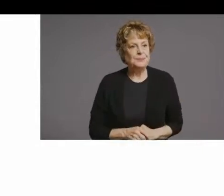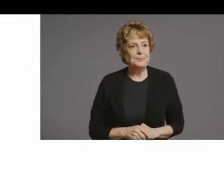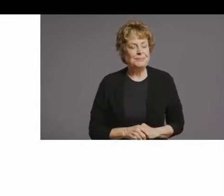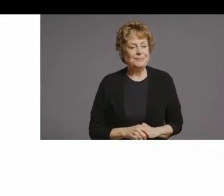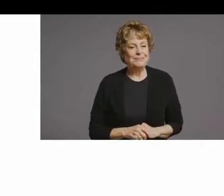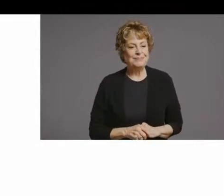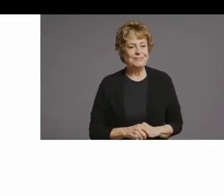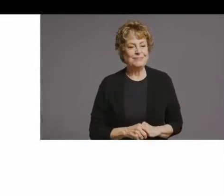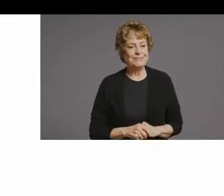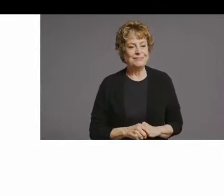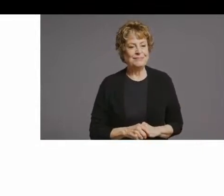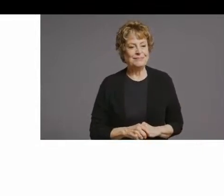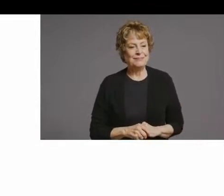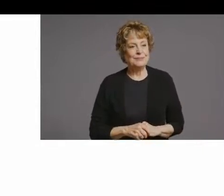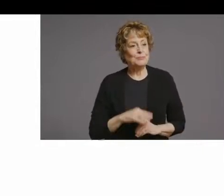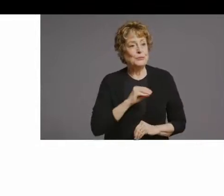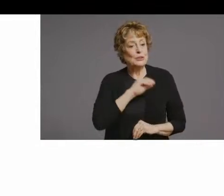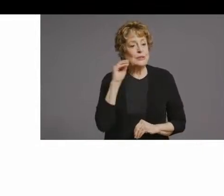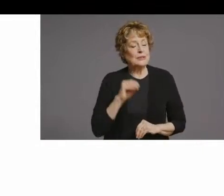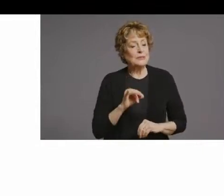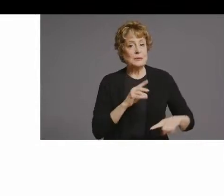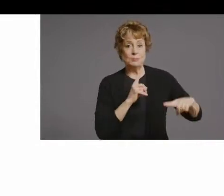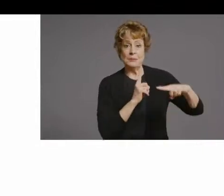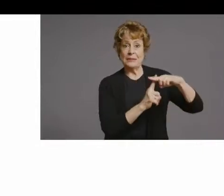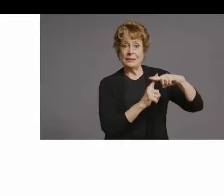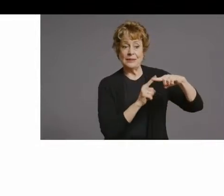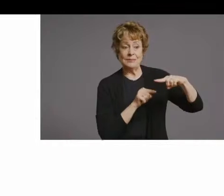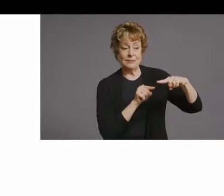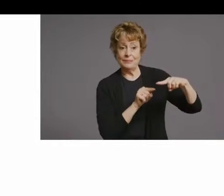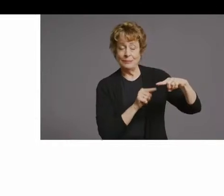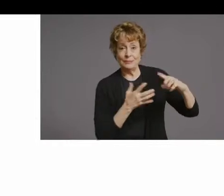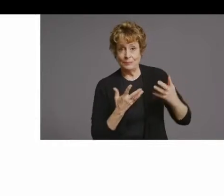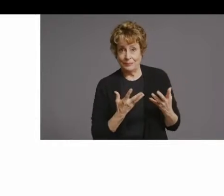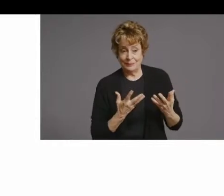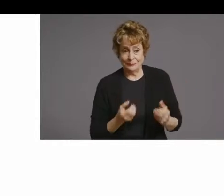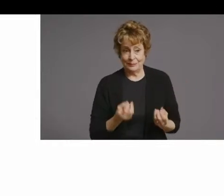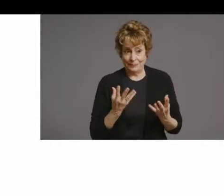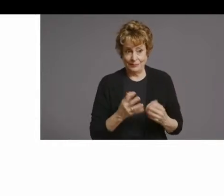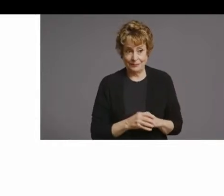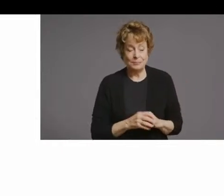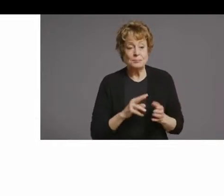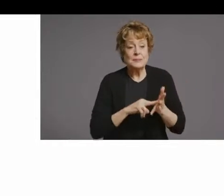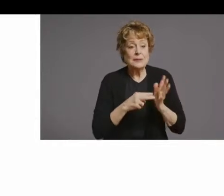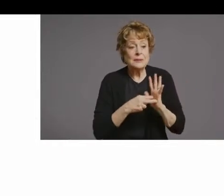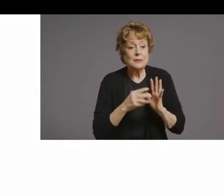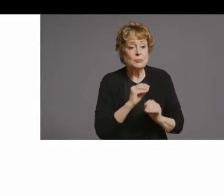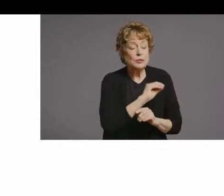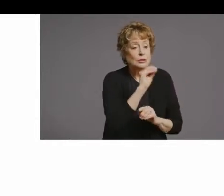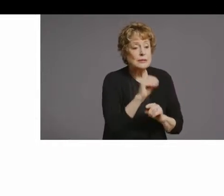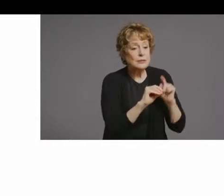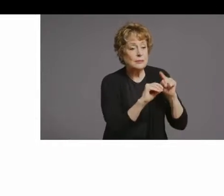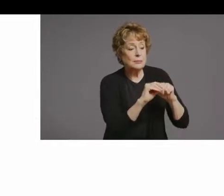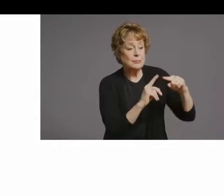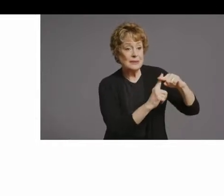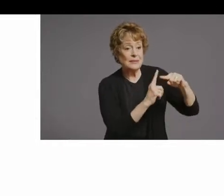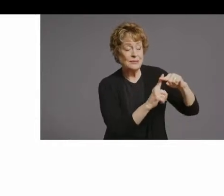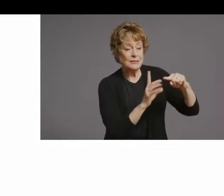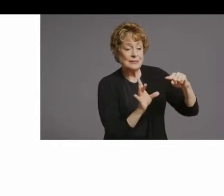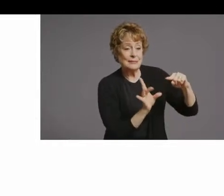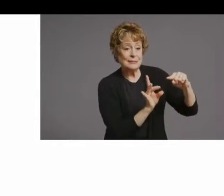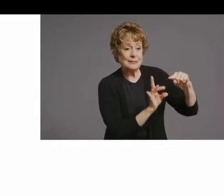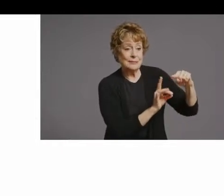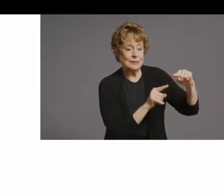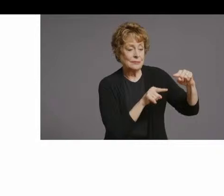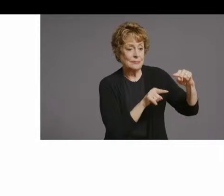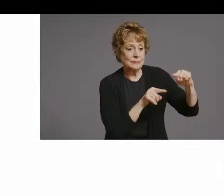Here's our percent positivity. So percent positivity, for those that don't know, that's an indicator of community transmission.